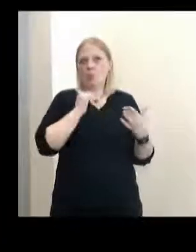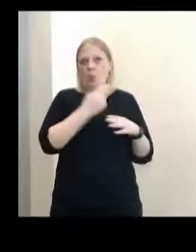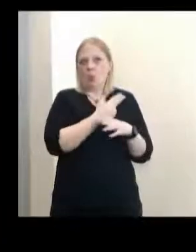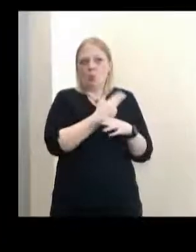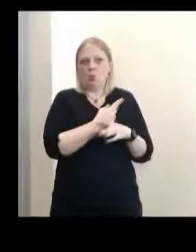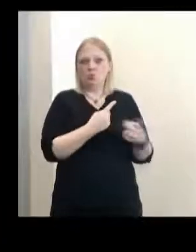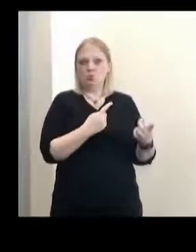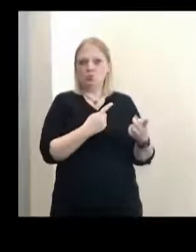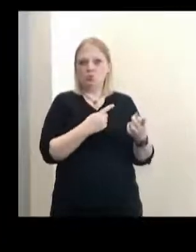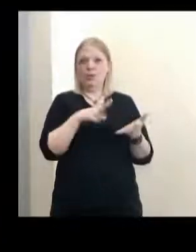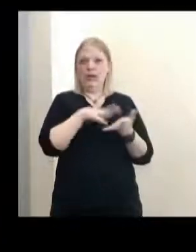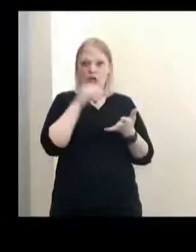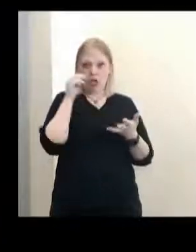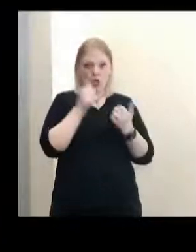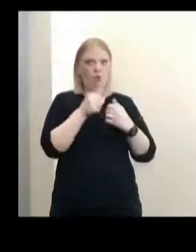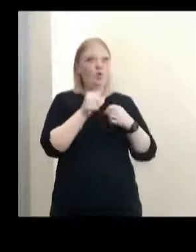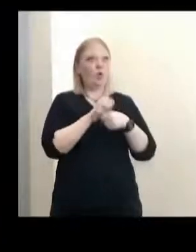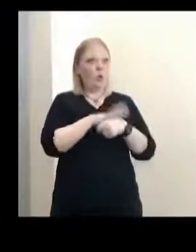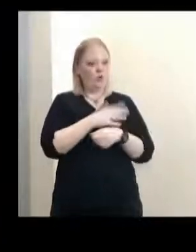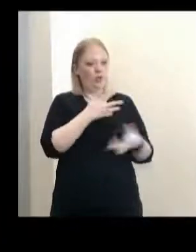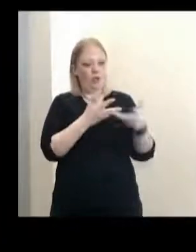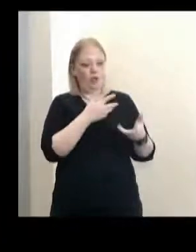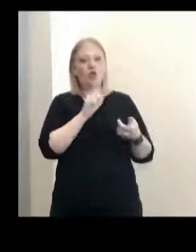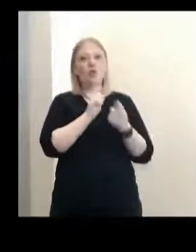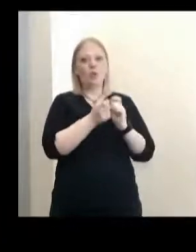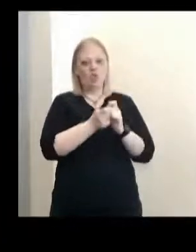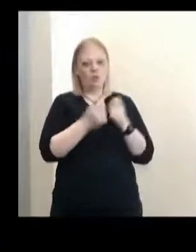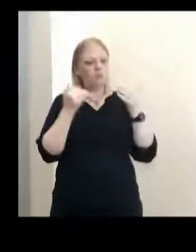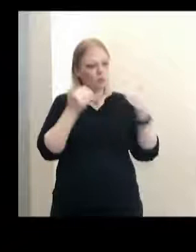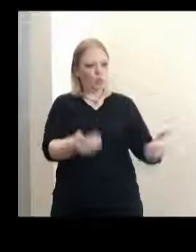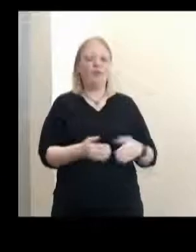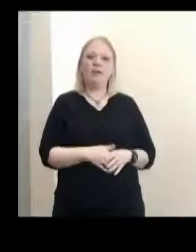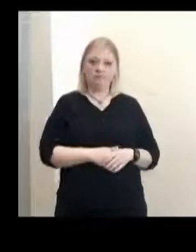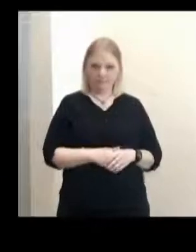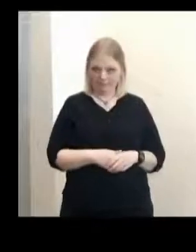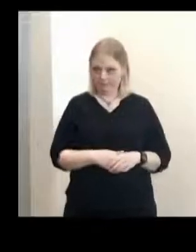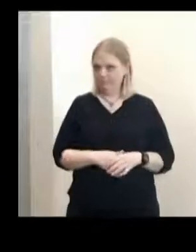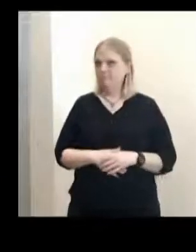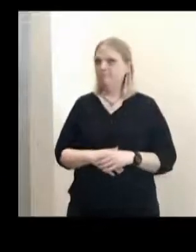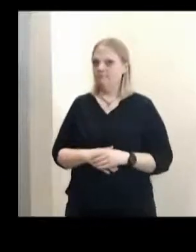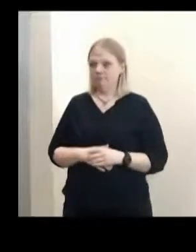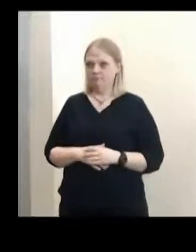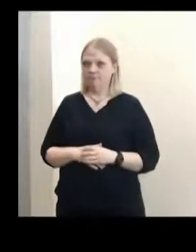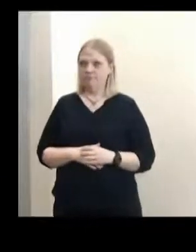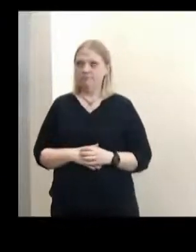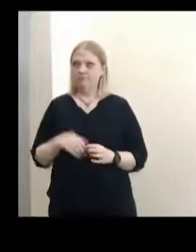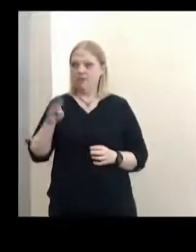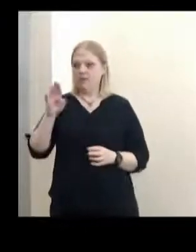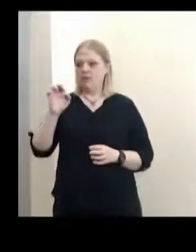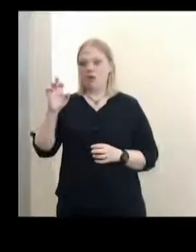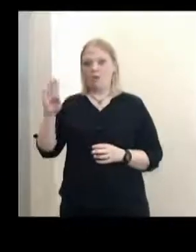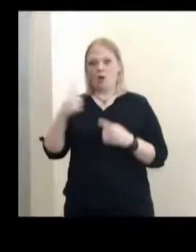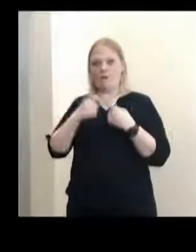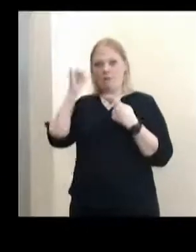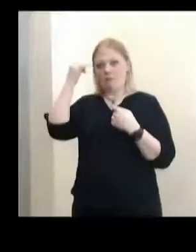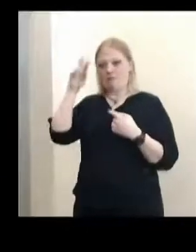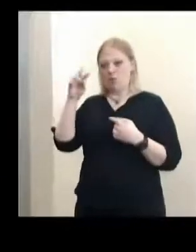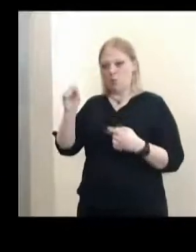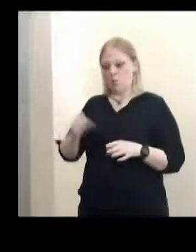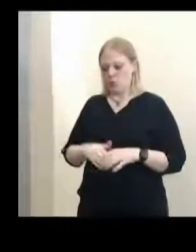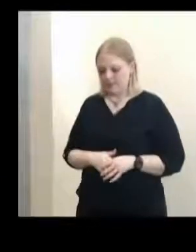learned when it deals with COVID-19, you adjust and move on. Why don't we go to Barb O'Brien now from the Buffalo News?